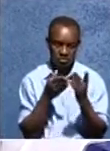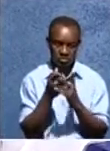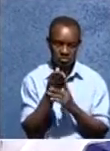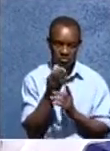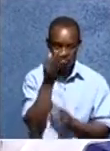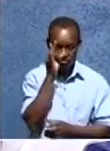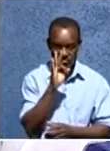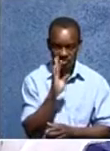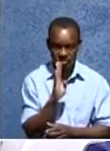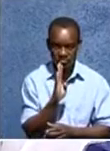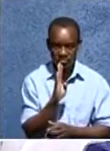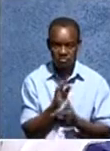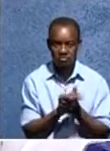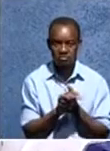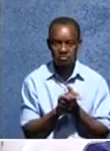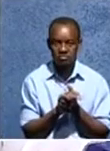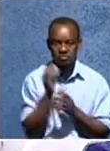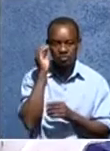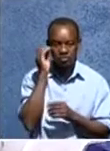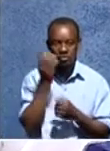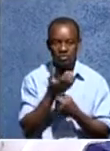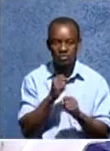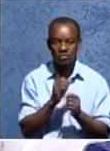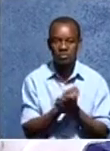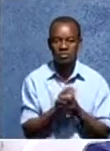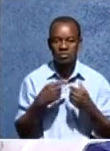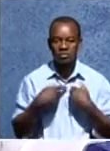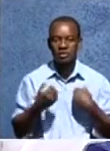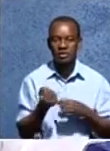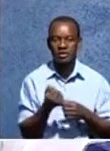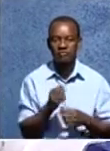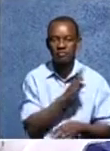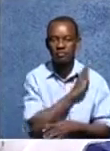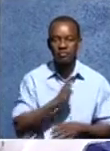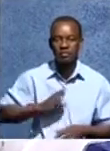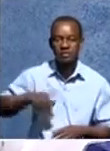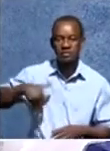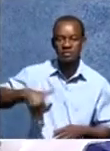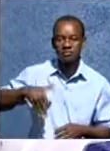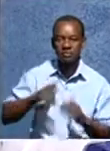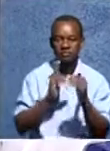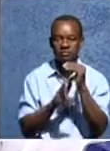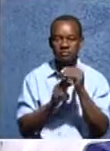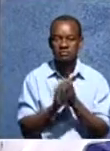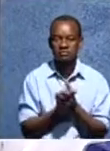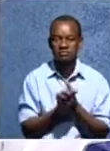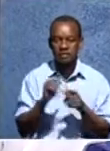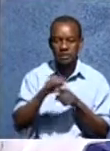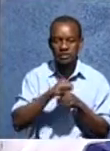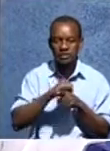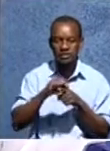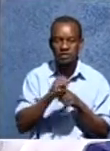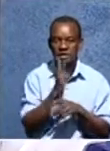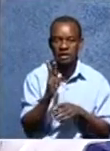project, we have actually, Namibia Tourism Board was running that program. We've been training the tourism industry